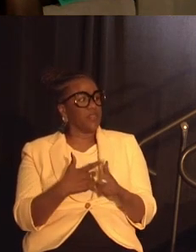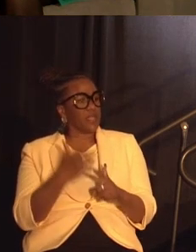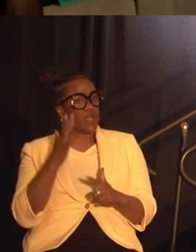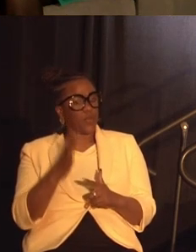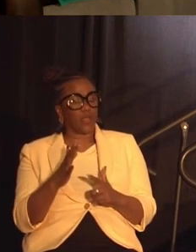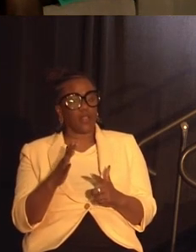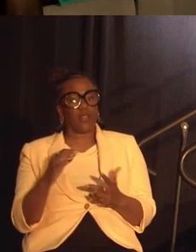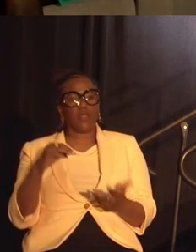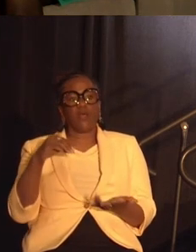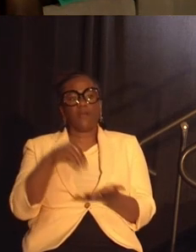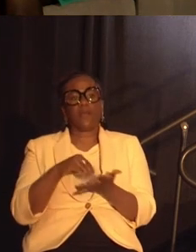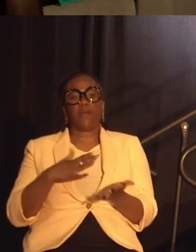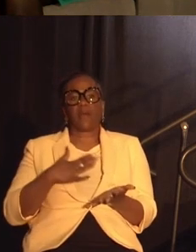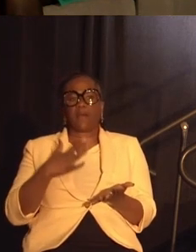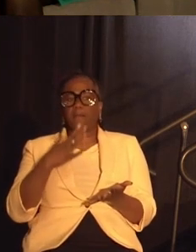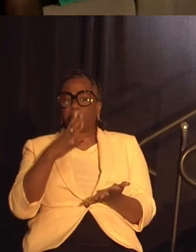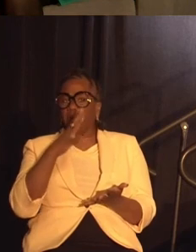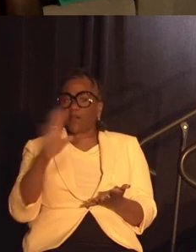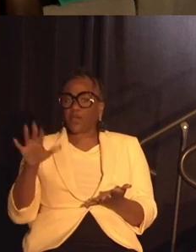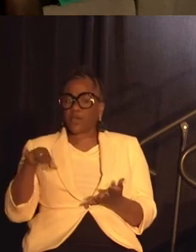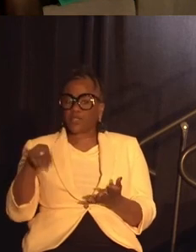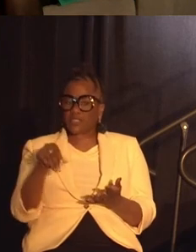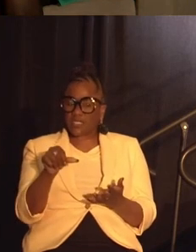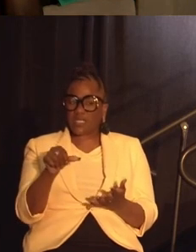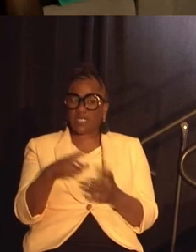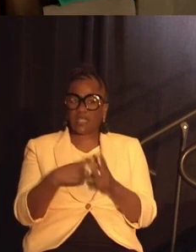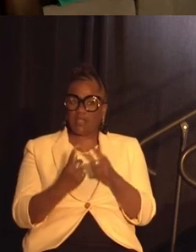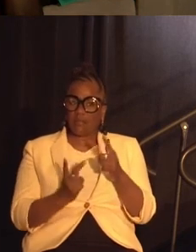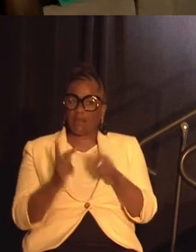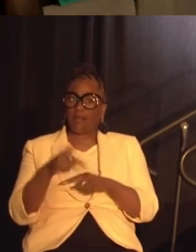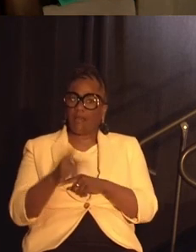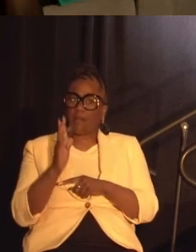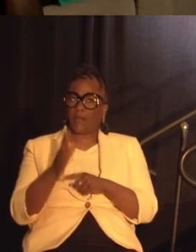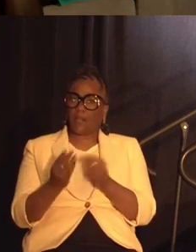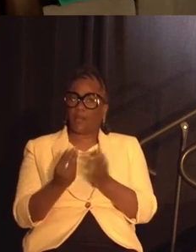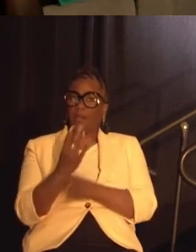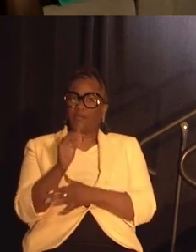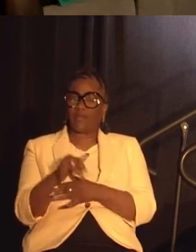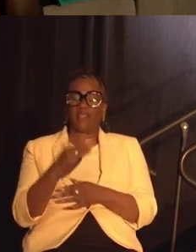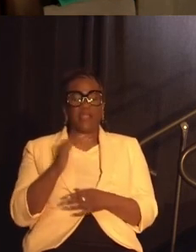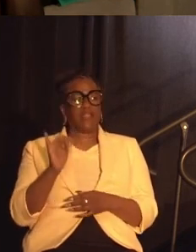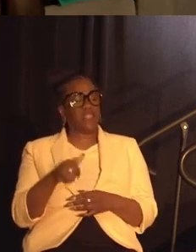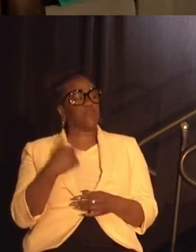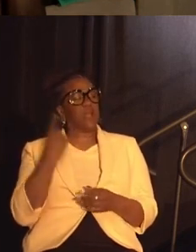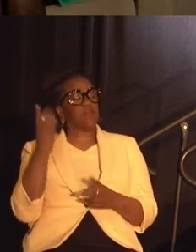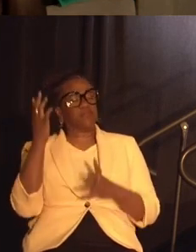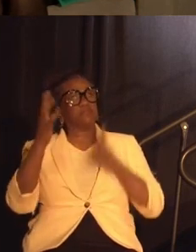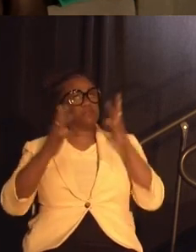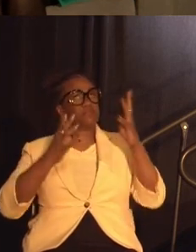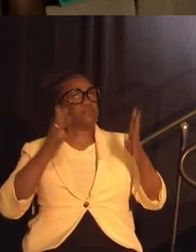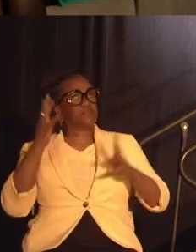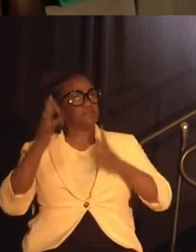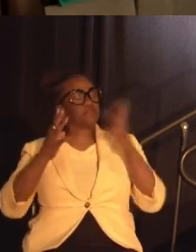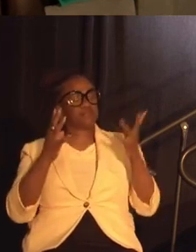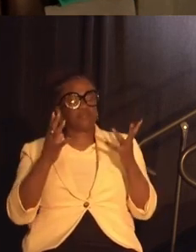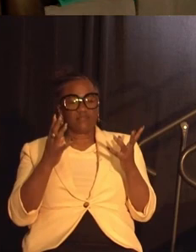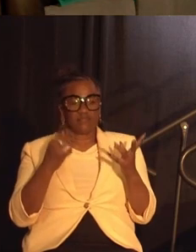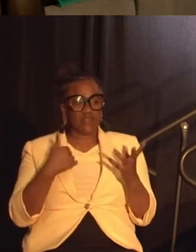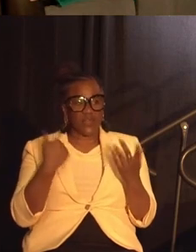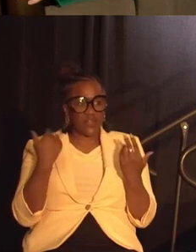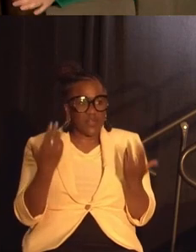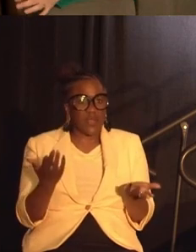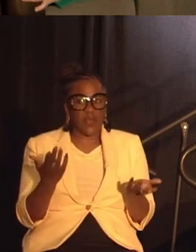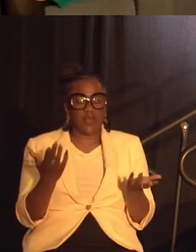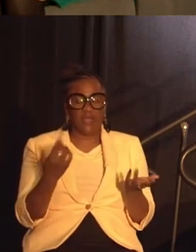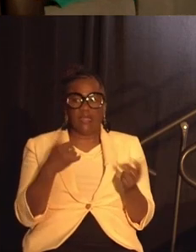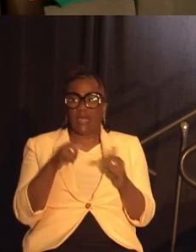my mom's seeds in it and then plant it, and a plant will grow. So, like, this is what I'm up to these days, so I don't even know,